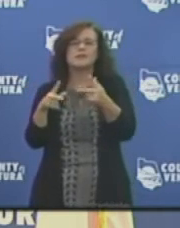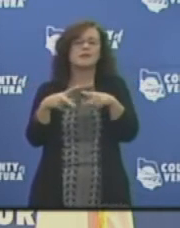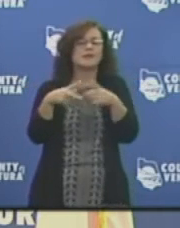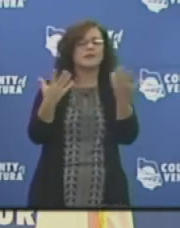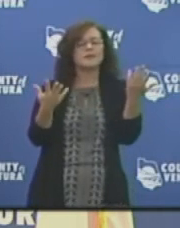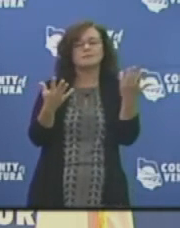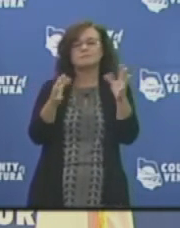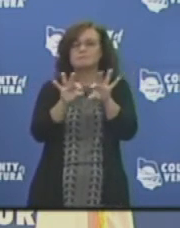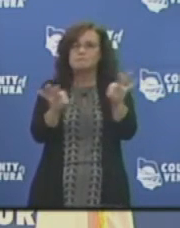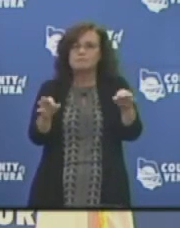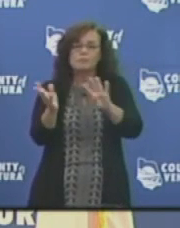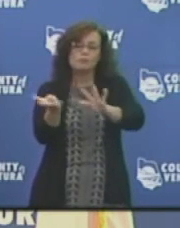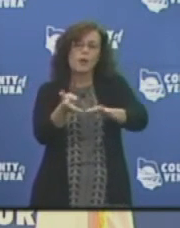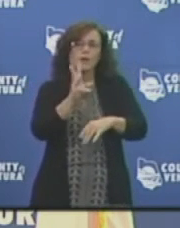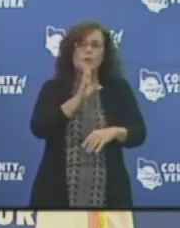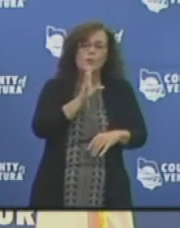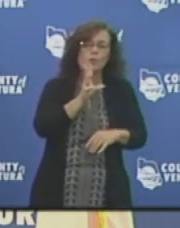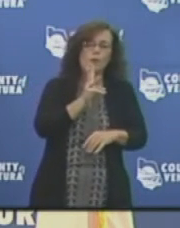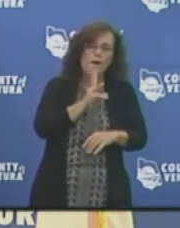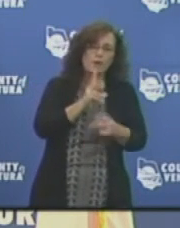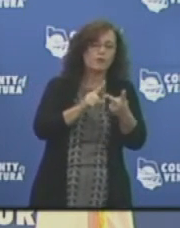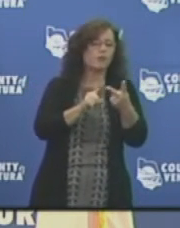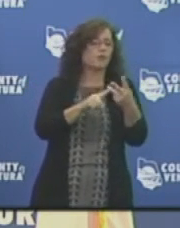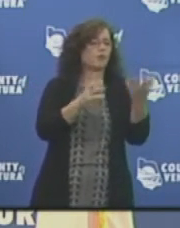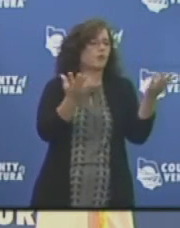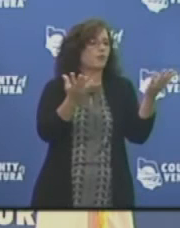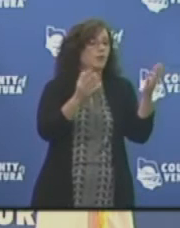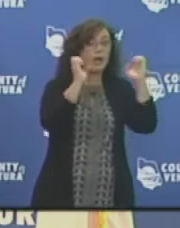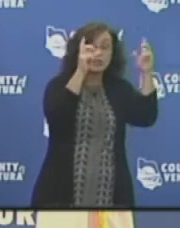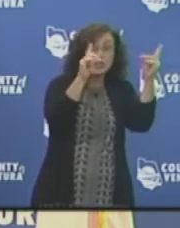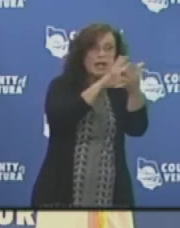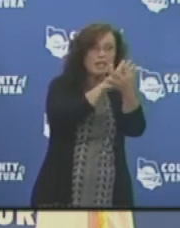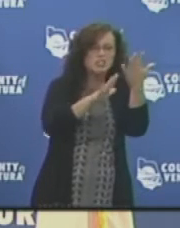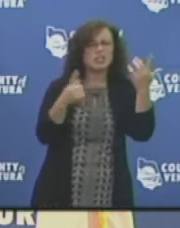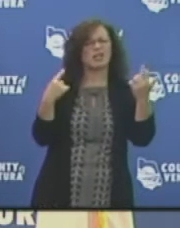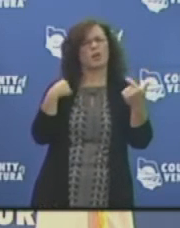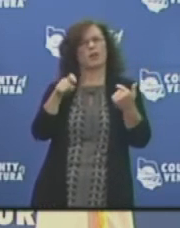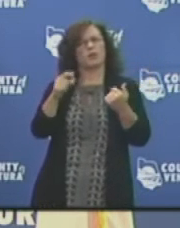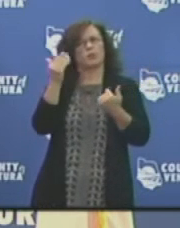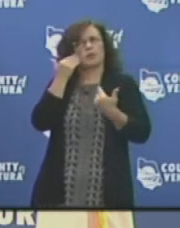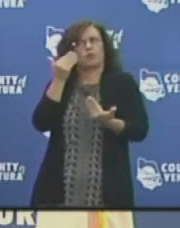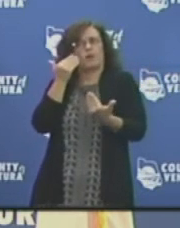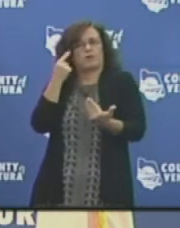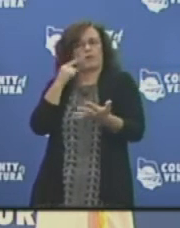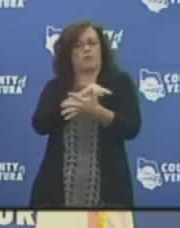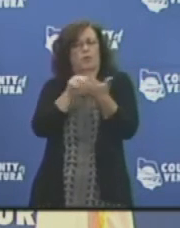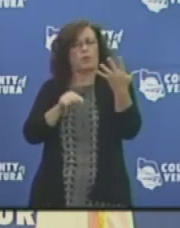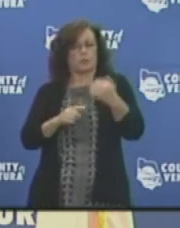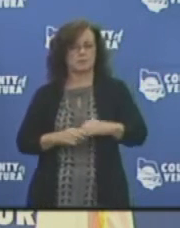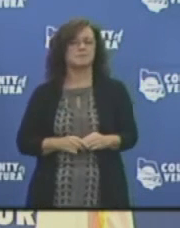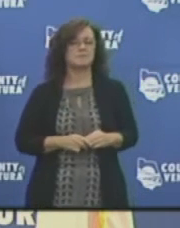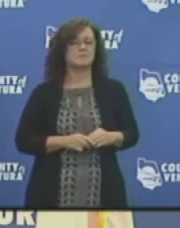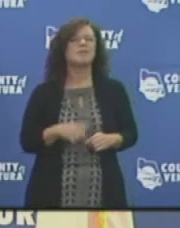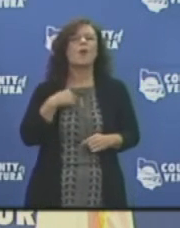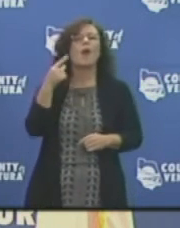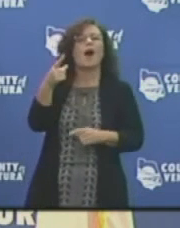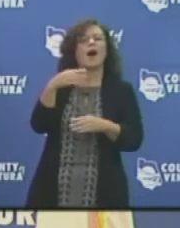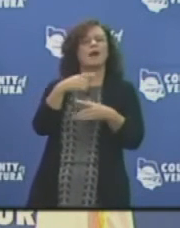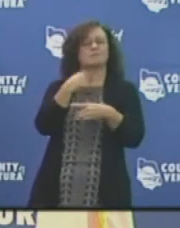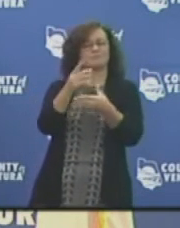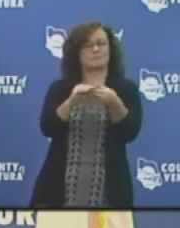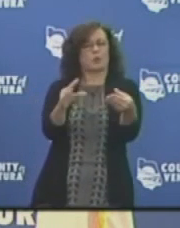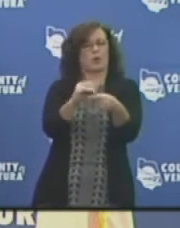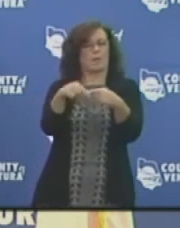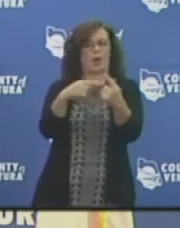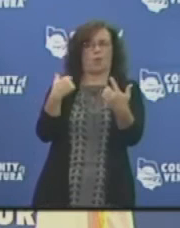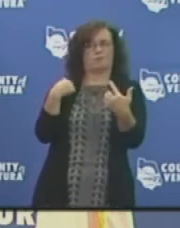education, but we're all grateful for these things. Let me give you a specific example of how lucky we are.